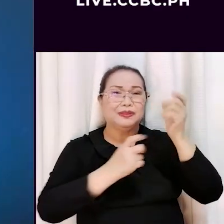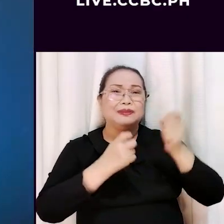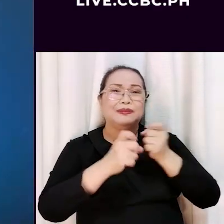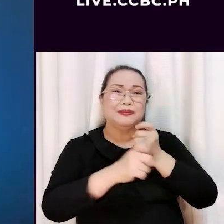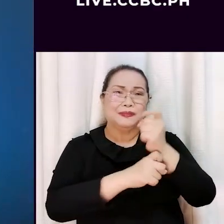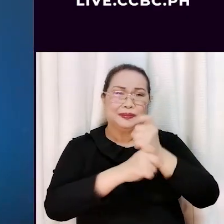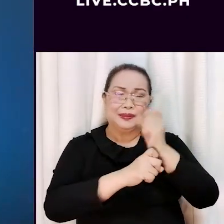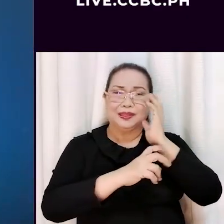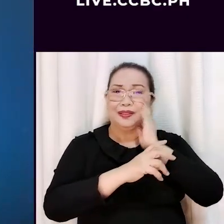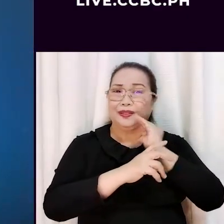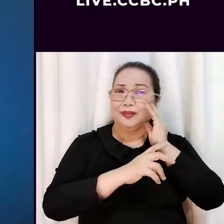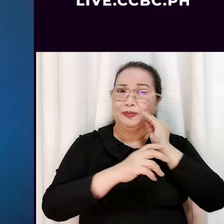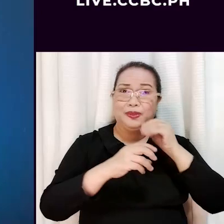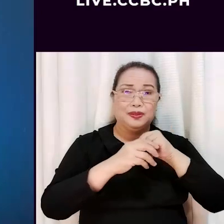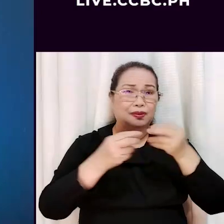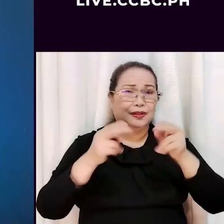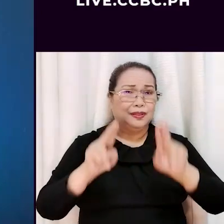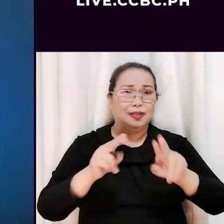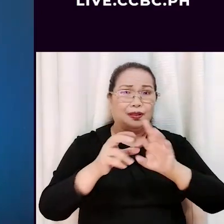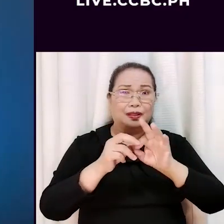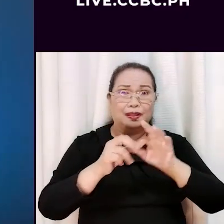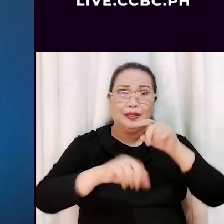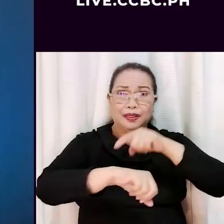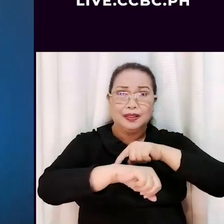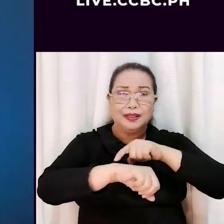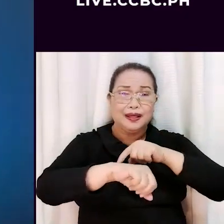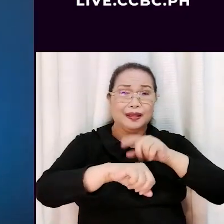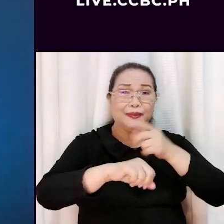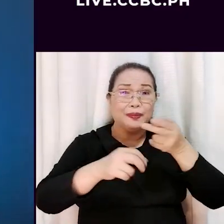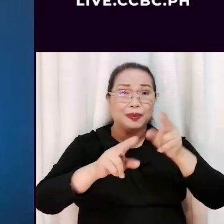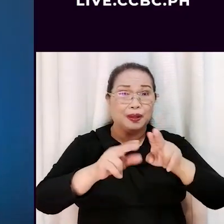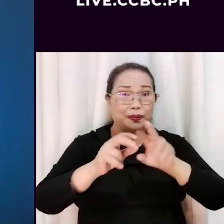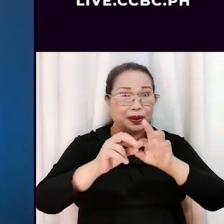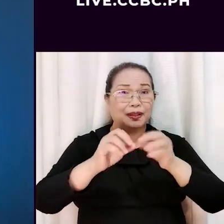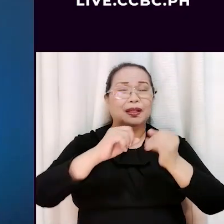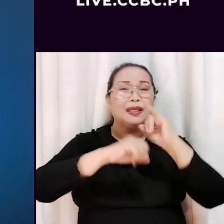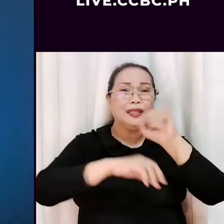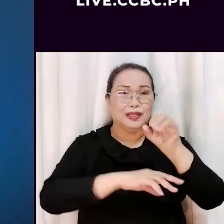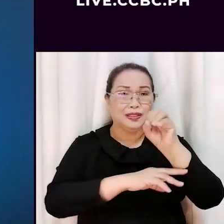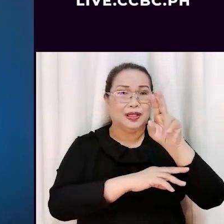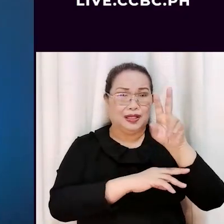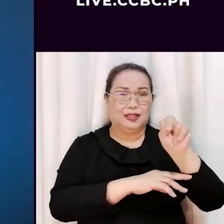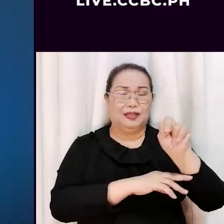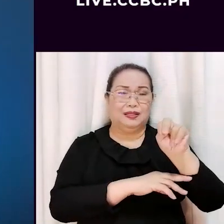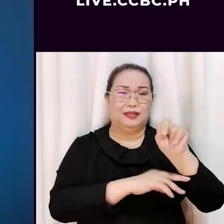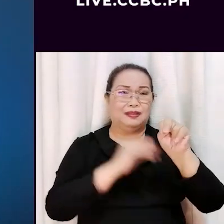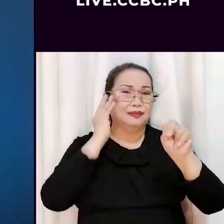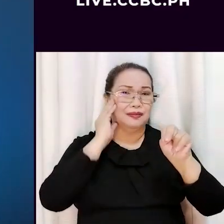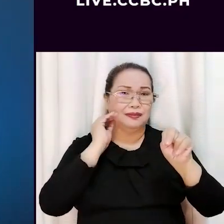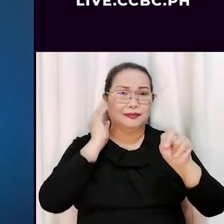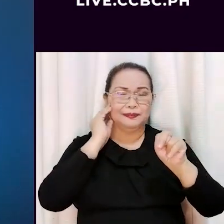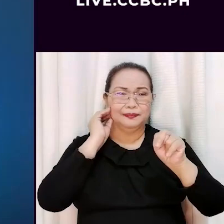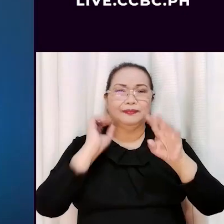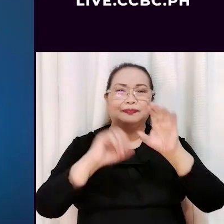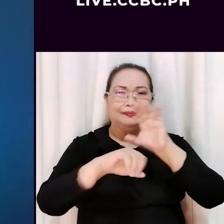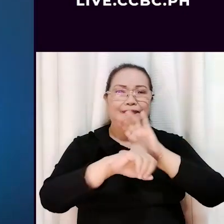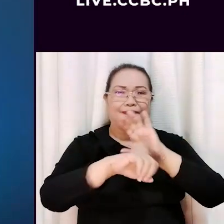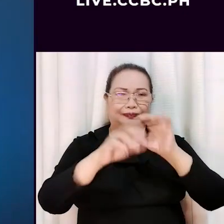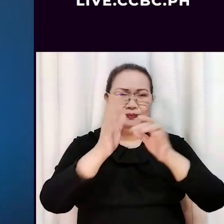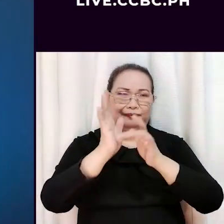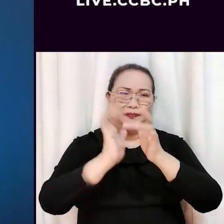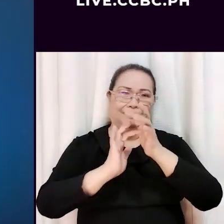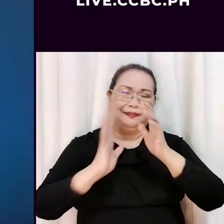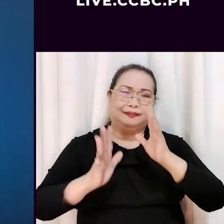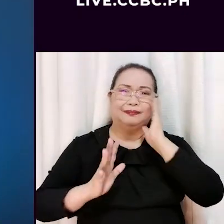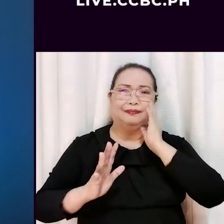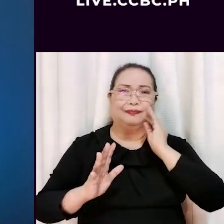that happened during the time of John and happened to the Christian church during the time.